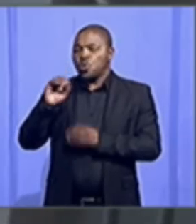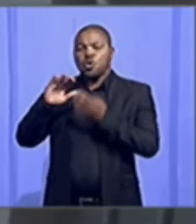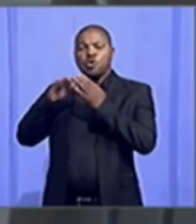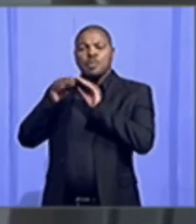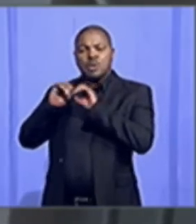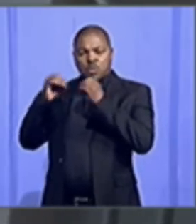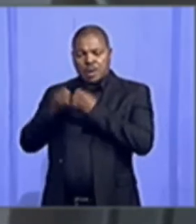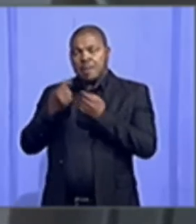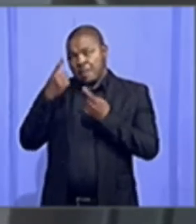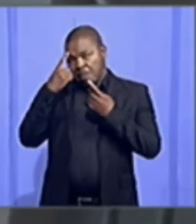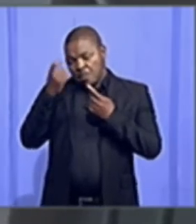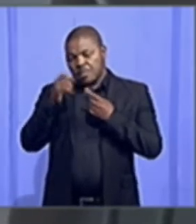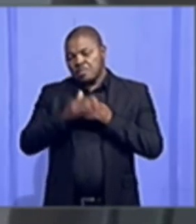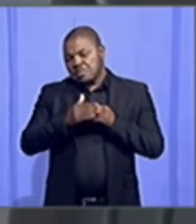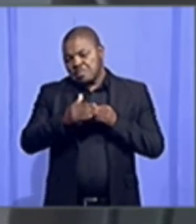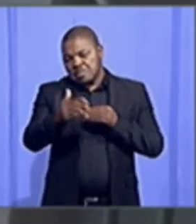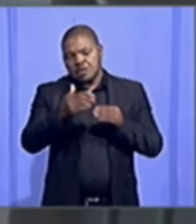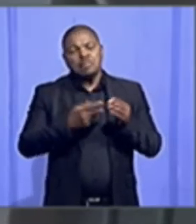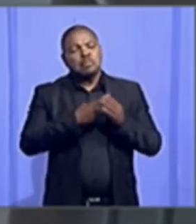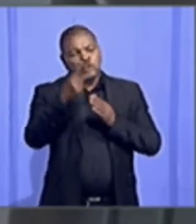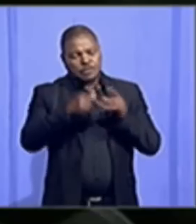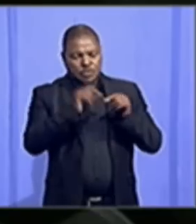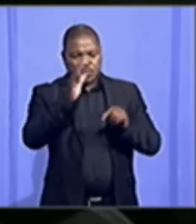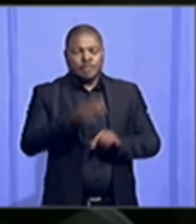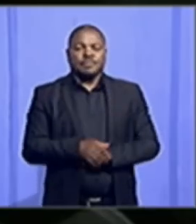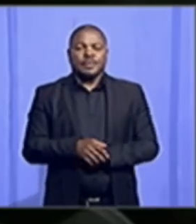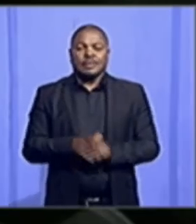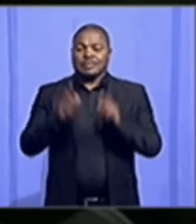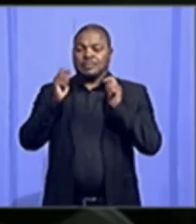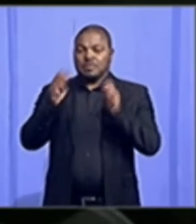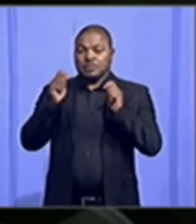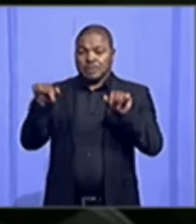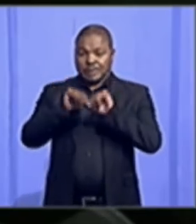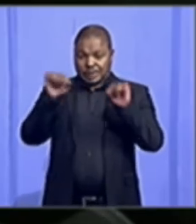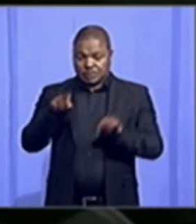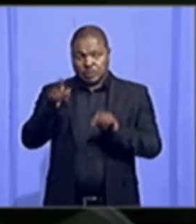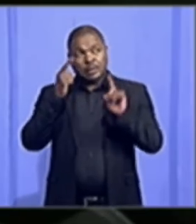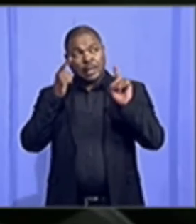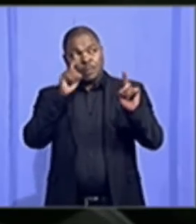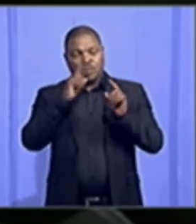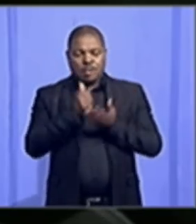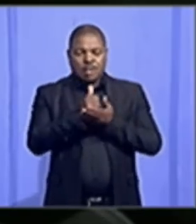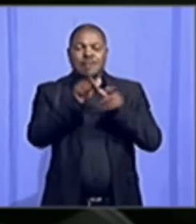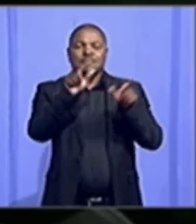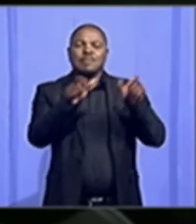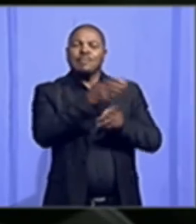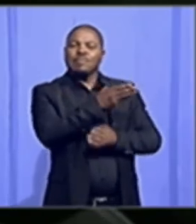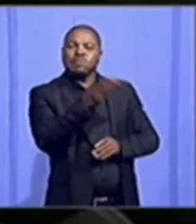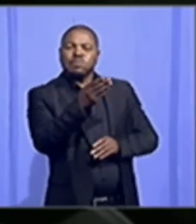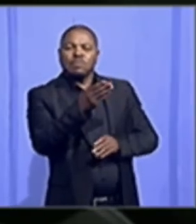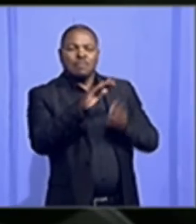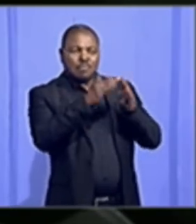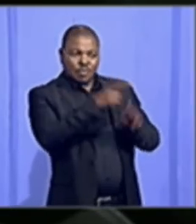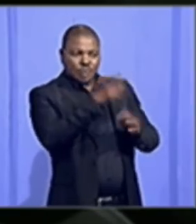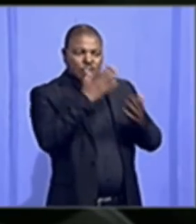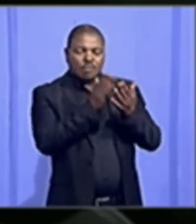projeke e tla konosediwa. The whole transport system e diretswe gore e ka thusa baagi ba rona gore ba khone go nna